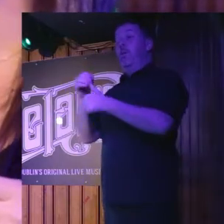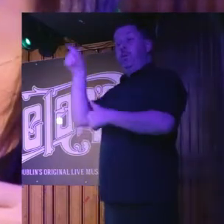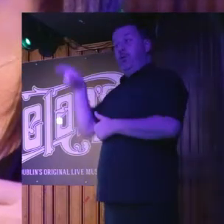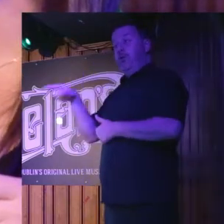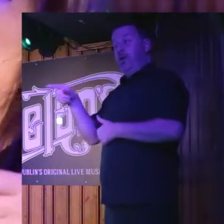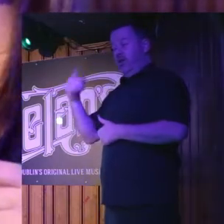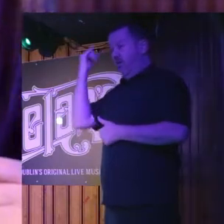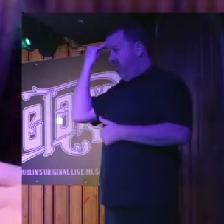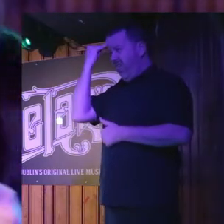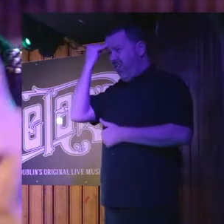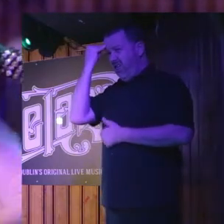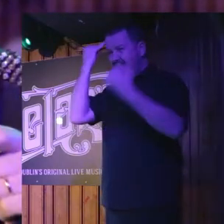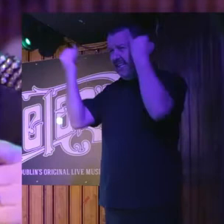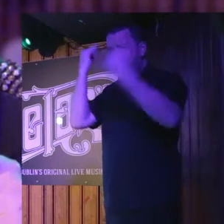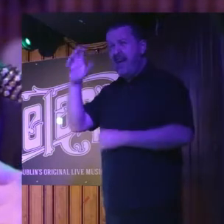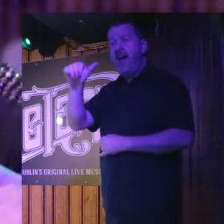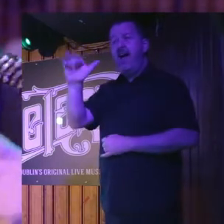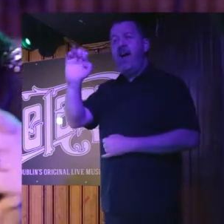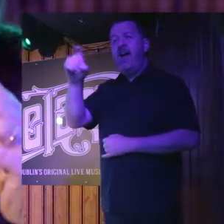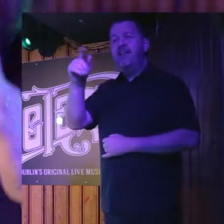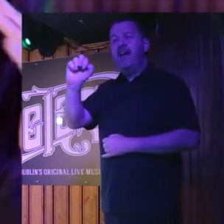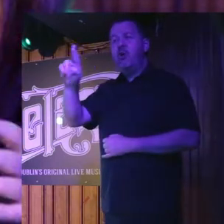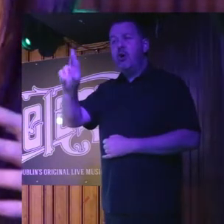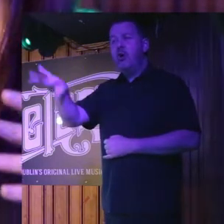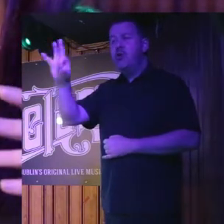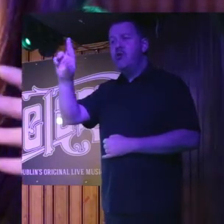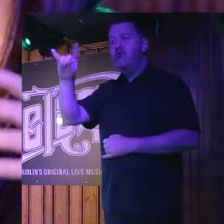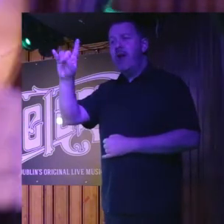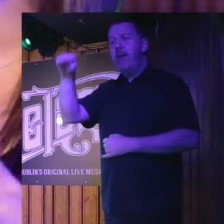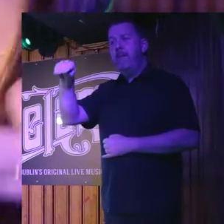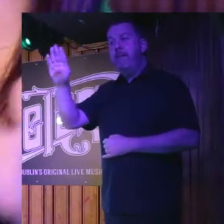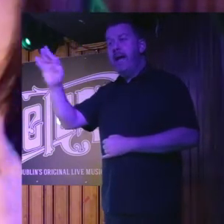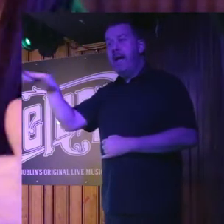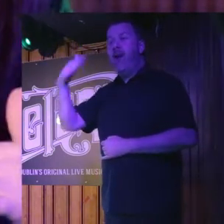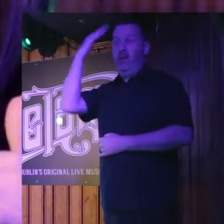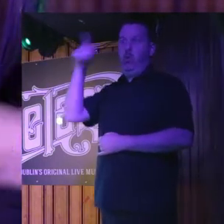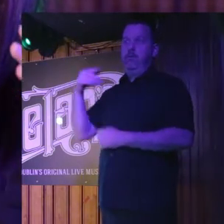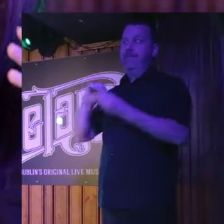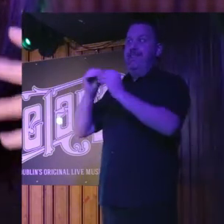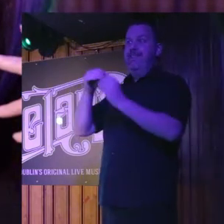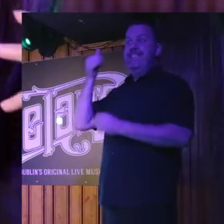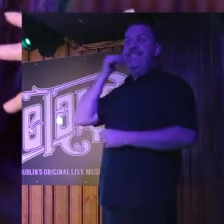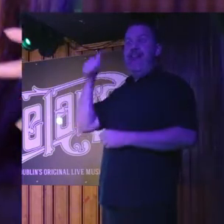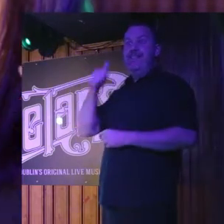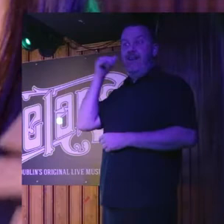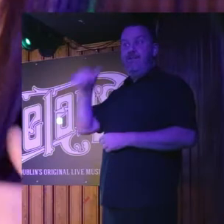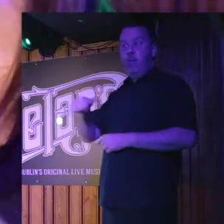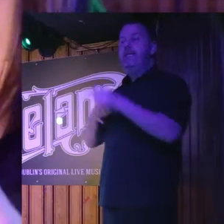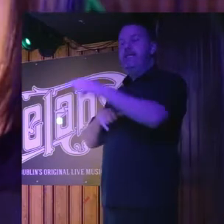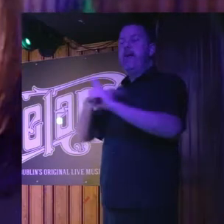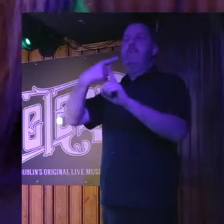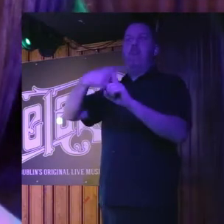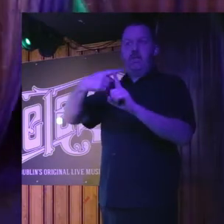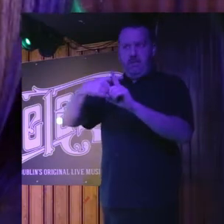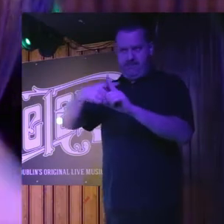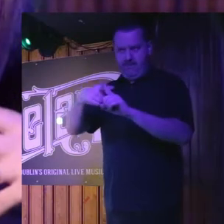was Alexander Graham Bell, the telephone guy. So Bell was what we call a positive eugenicist. This means he wanted to try and breed